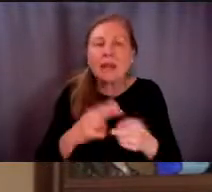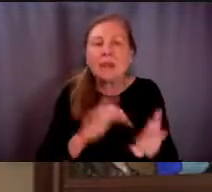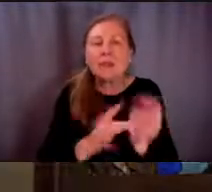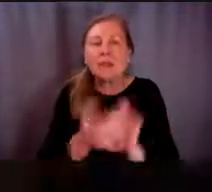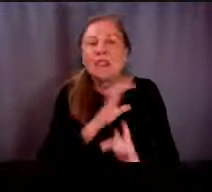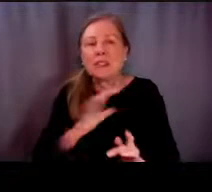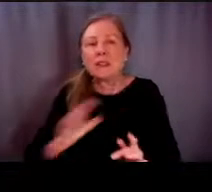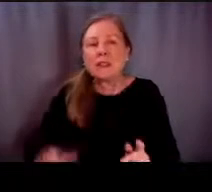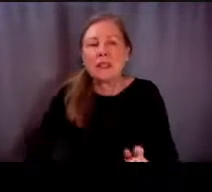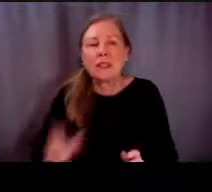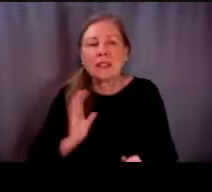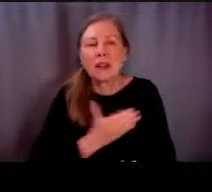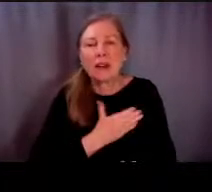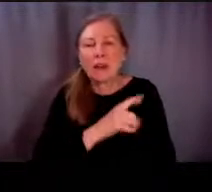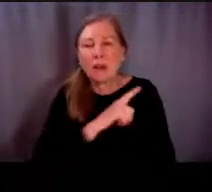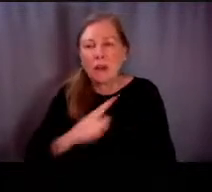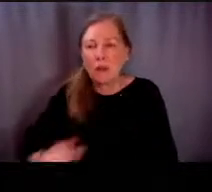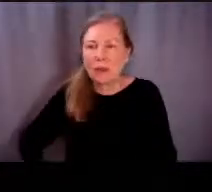Amen.